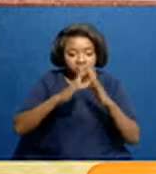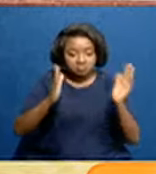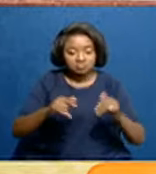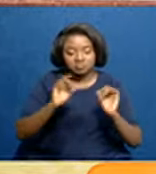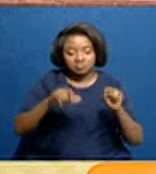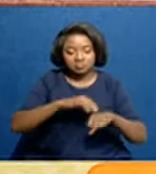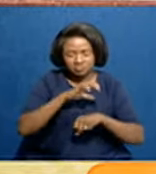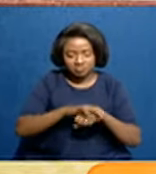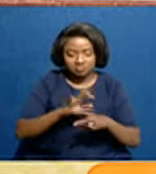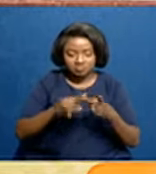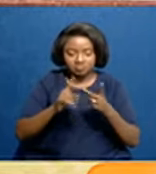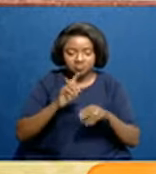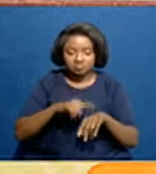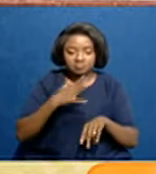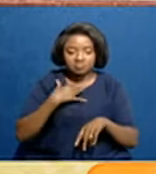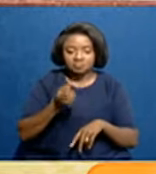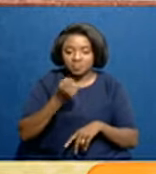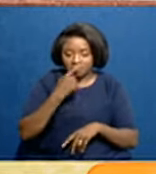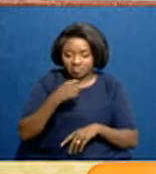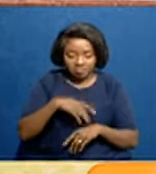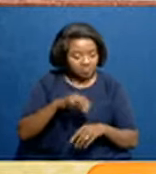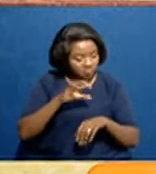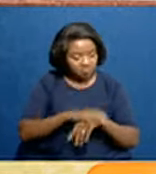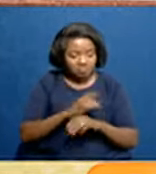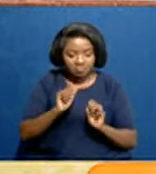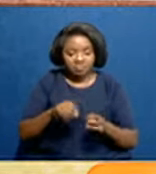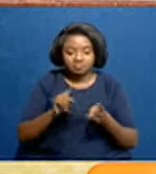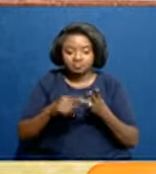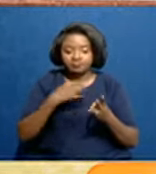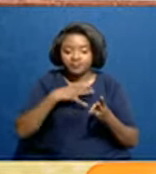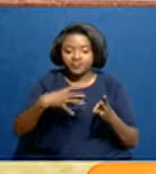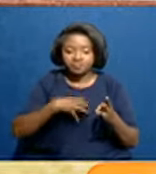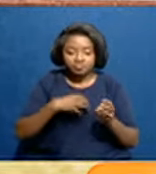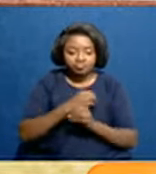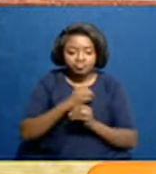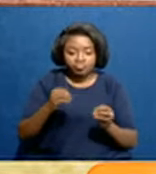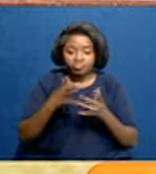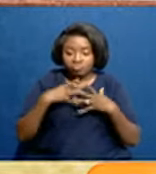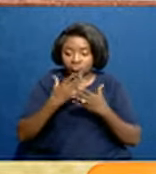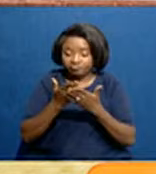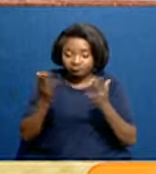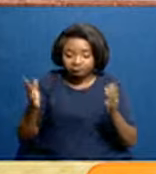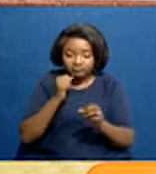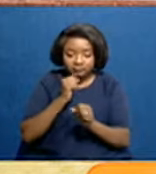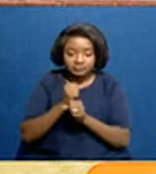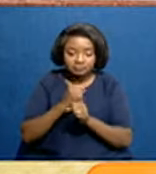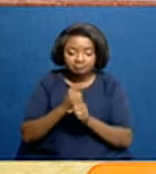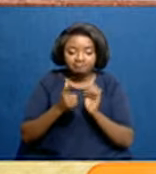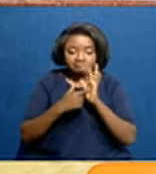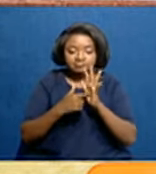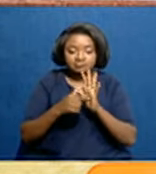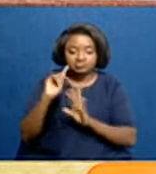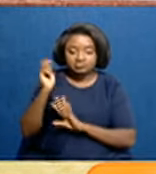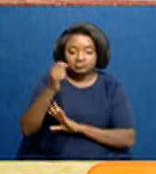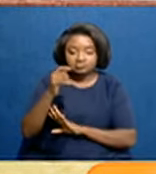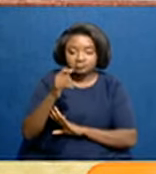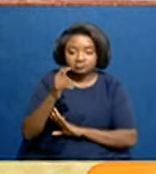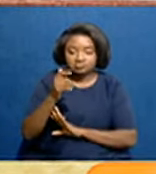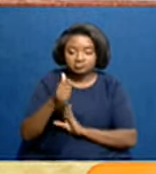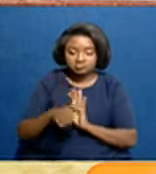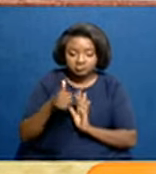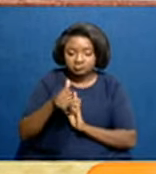want education, I will have. And I'm not going to retire. Jeff, our working people, look at our Kenya Railways pension.